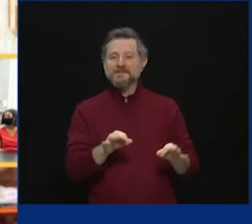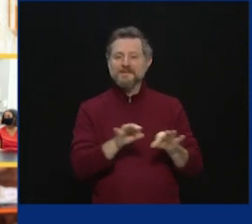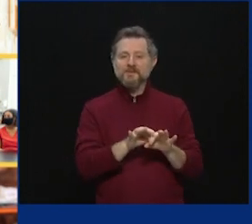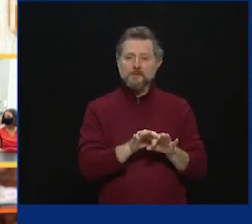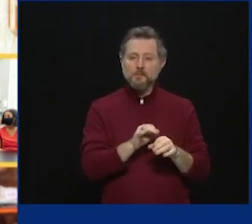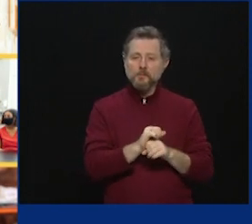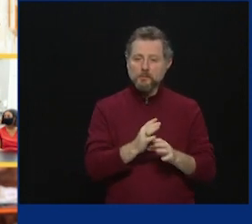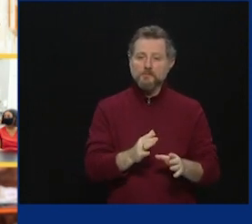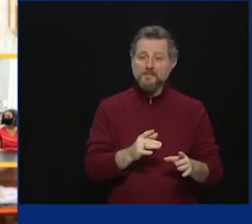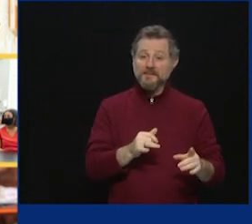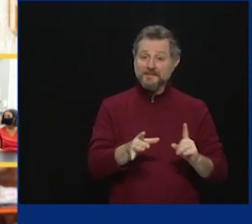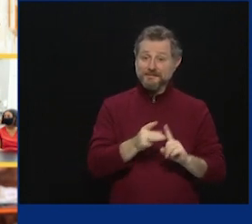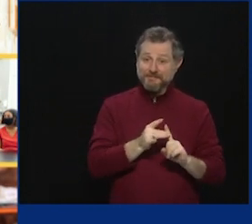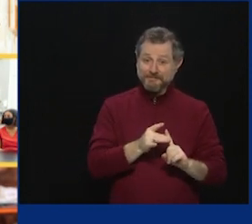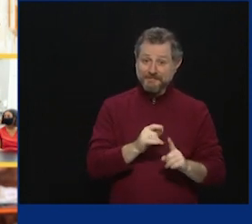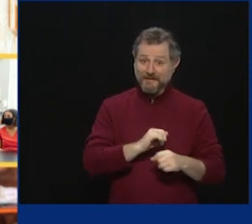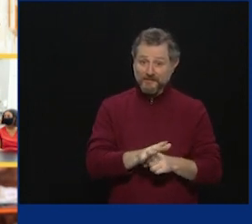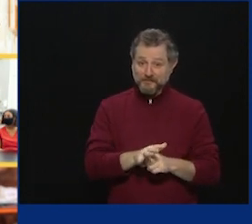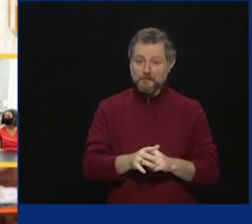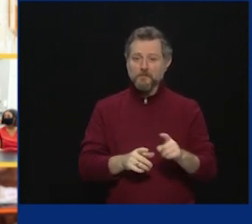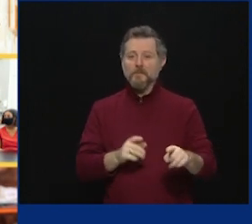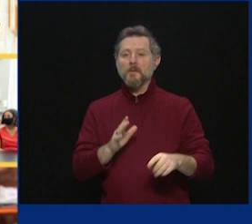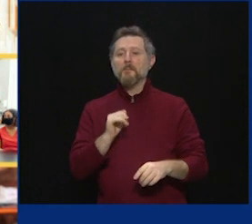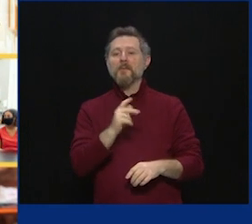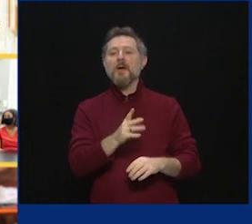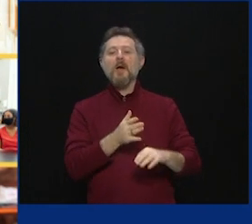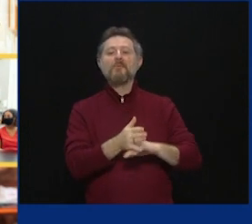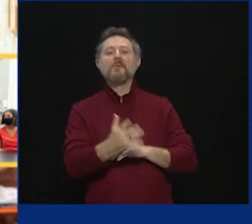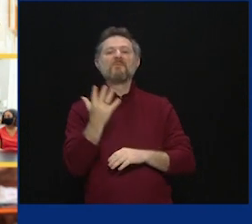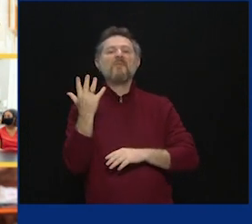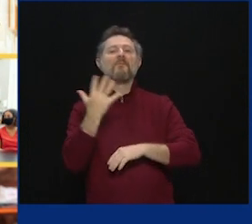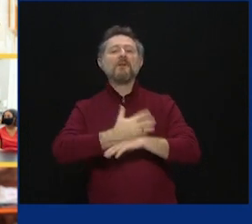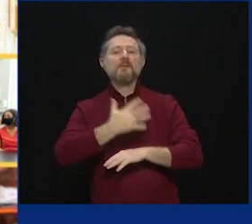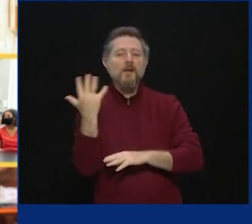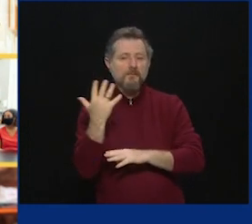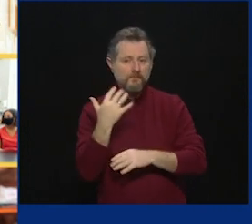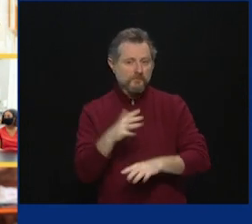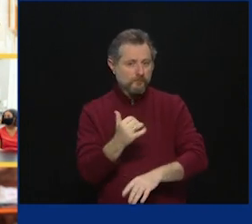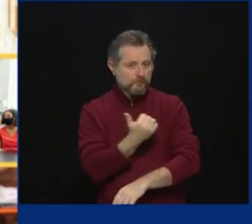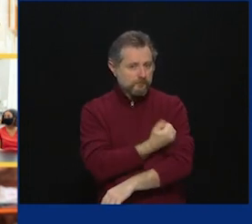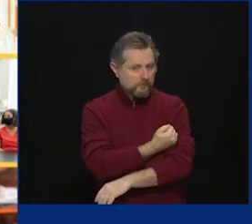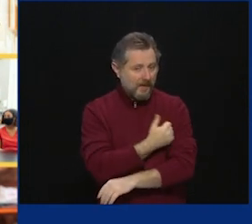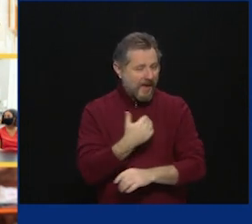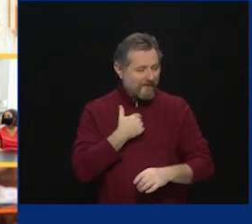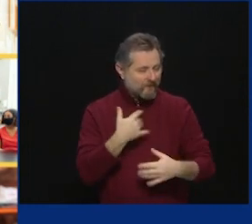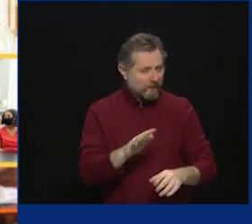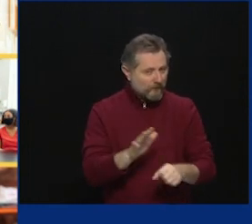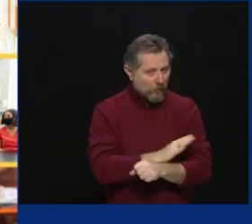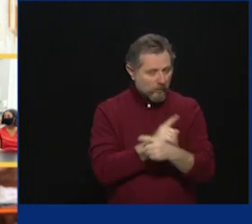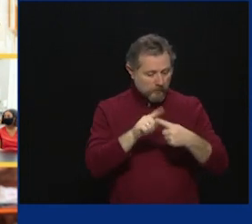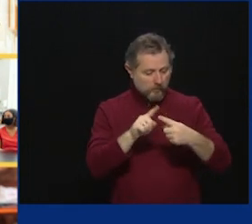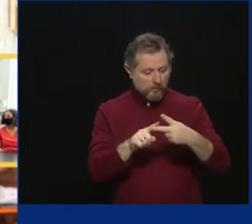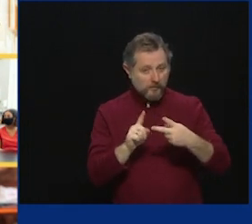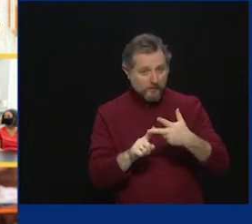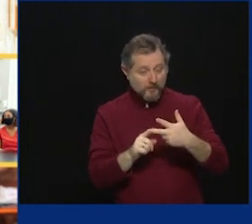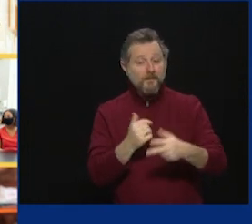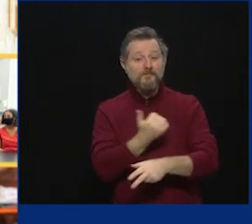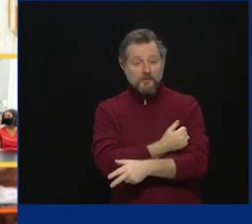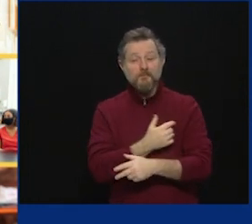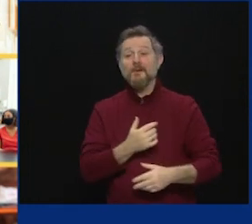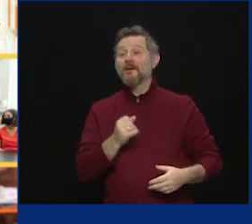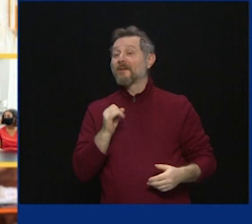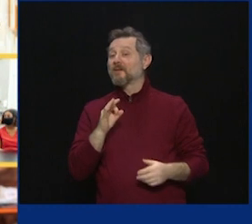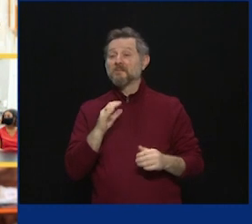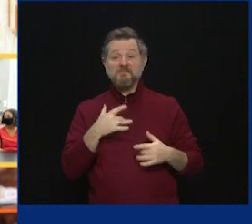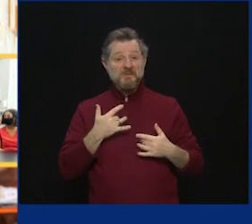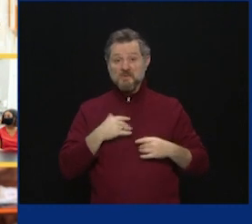COVID to return after 5 days if they are fully vaccinated, again, fully vaccinated, and are asymptomatic,